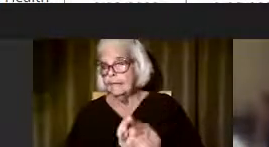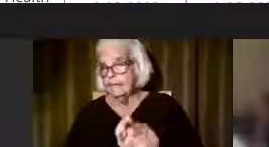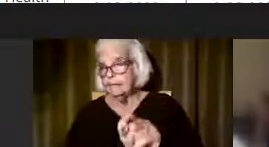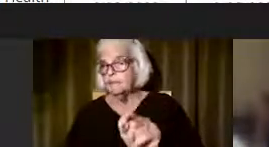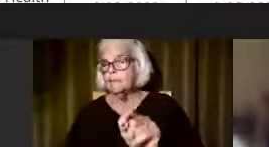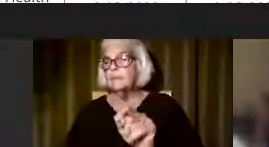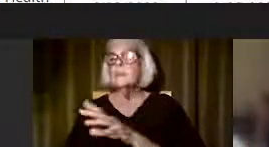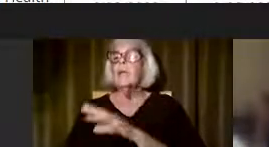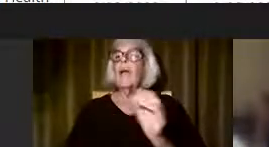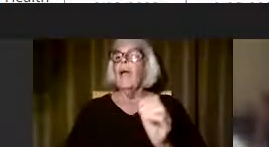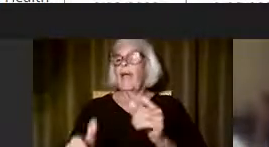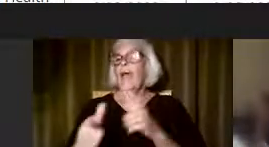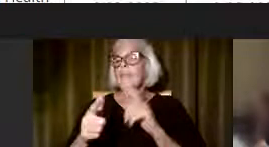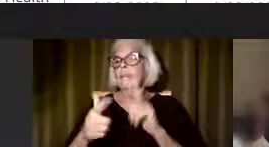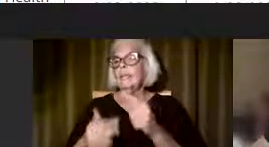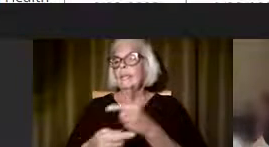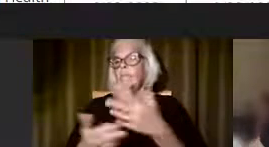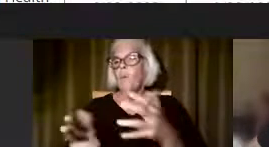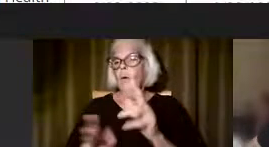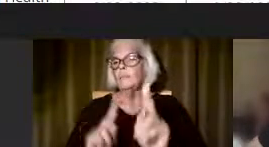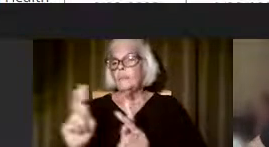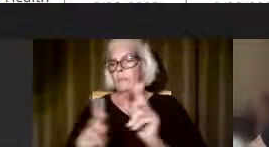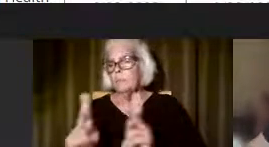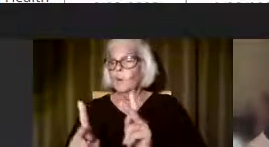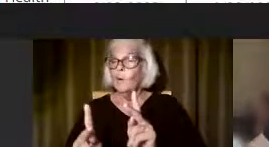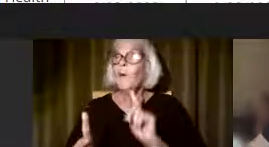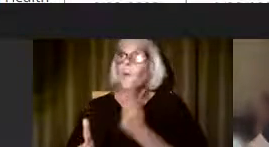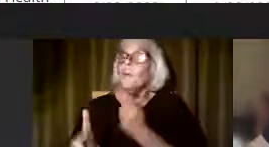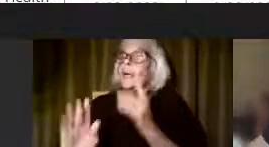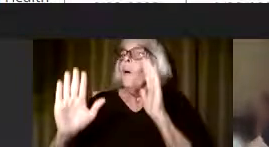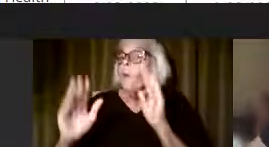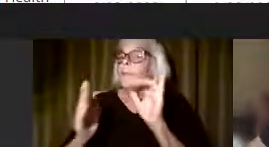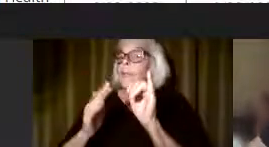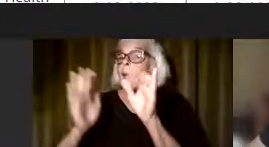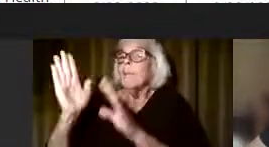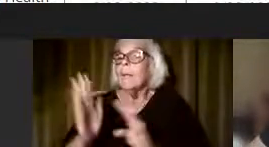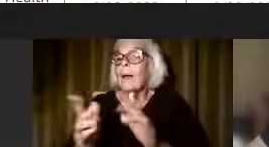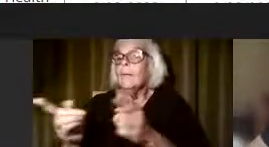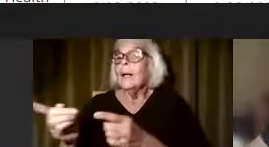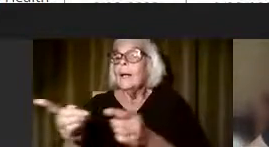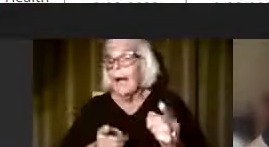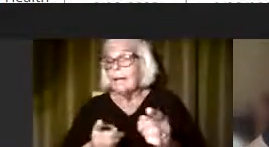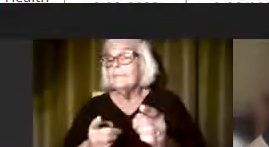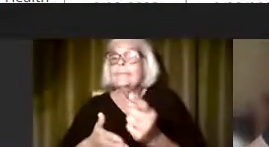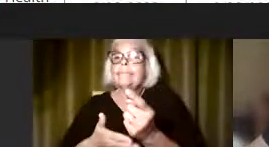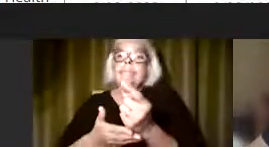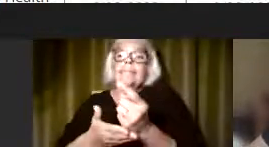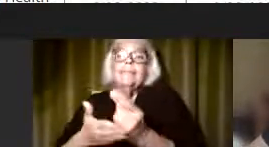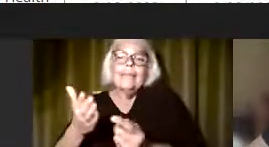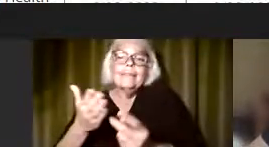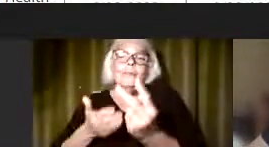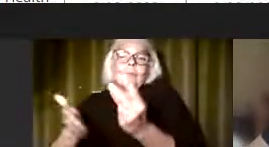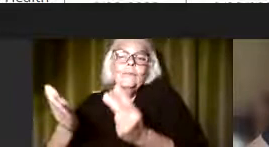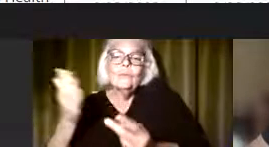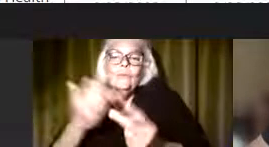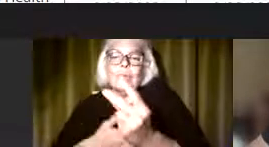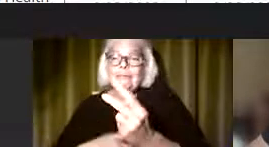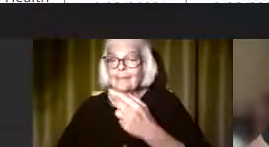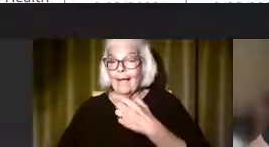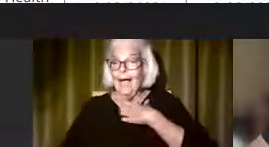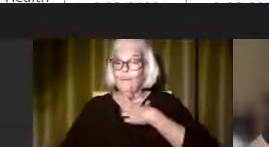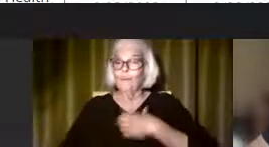the transition for the public sites is happening this week. And I wish that we were another week ahead with this plan, but we're moving it forward